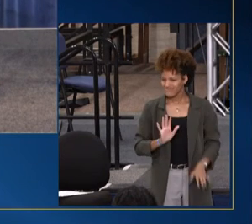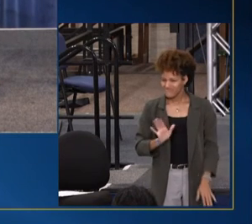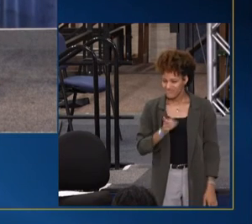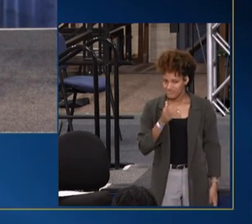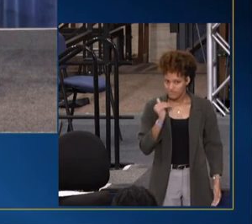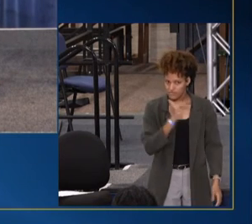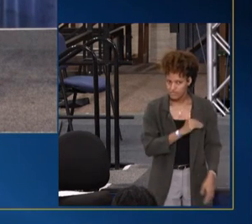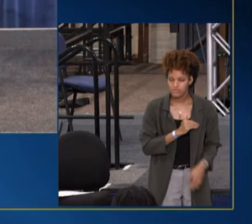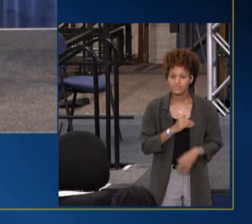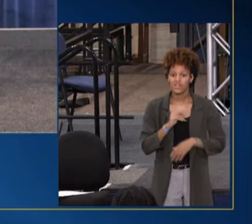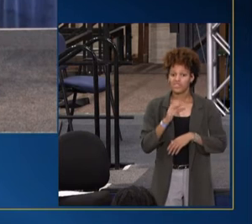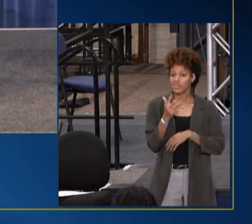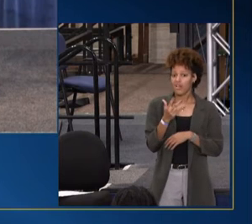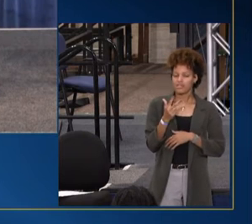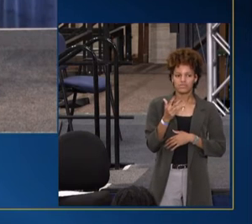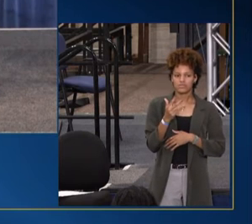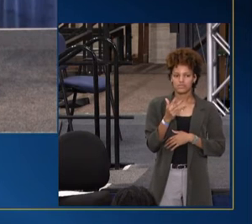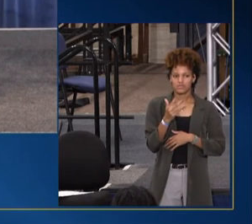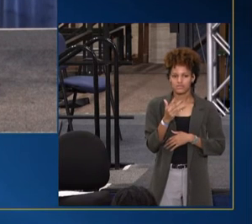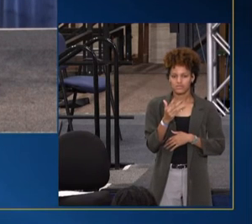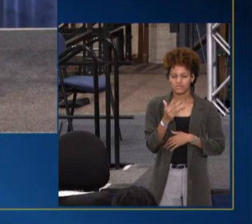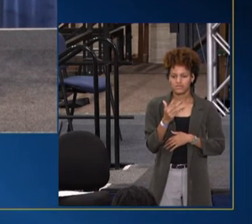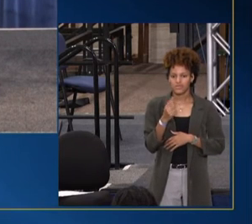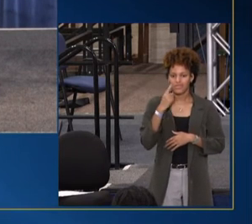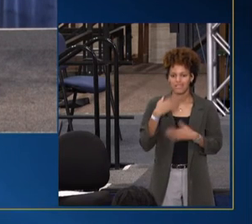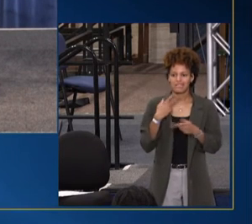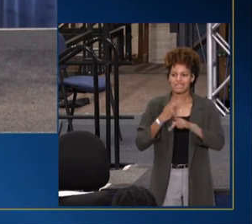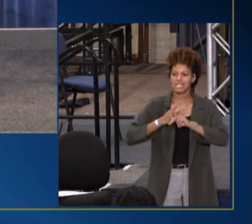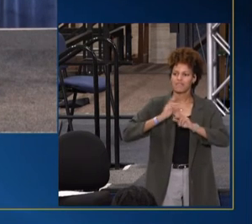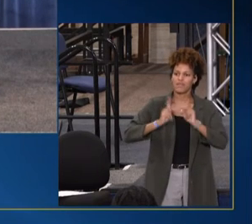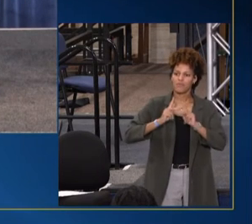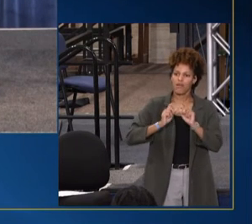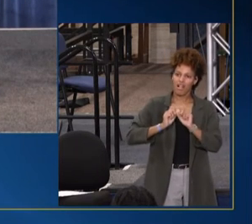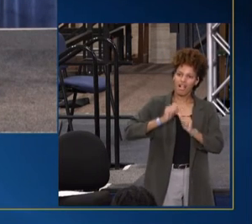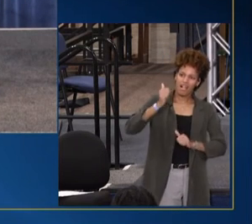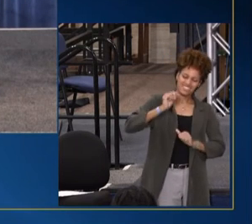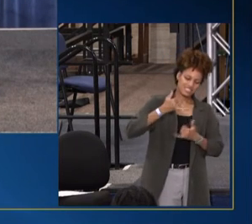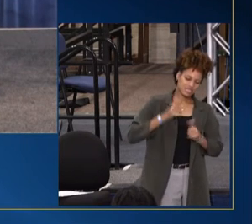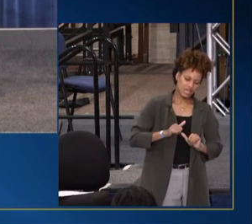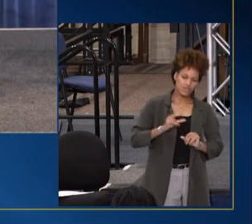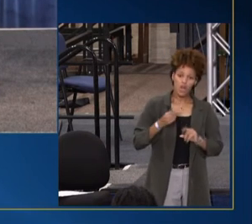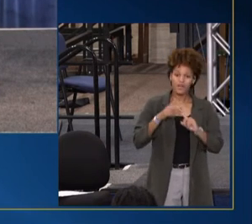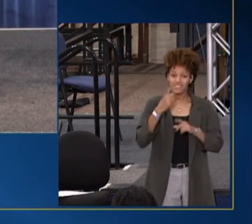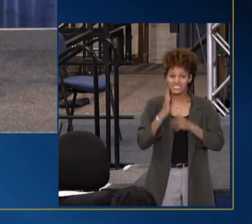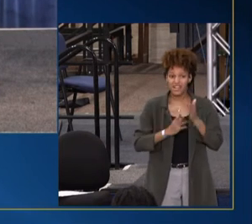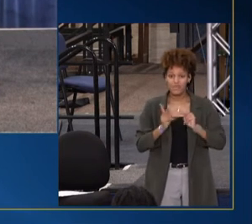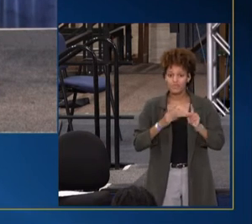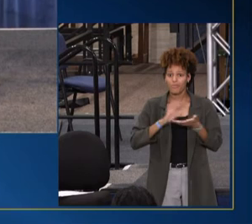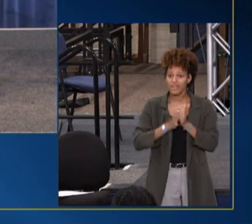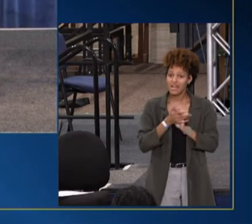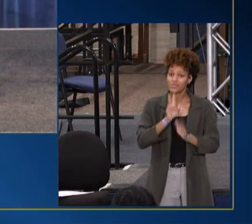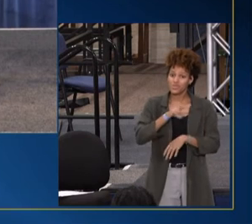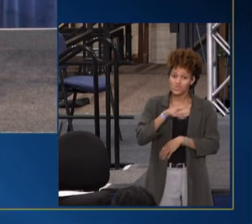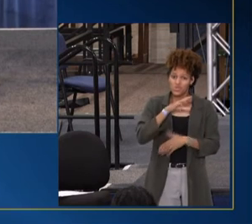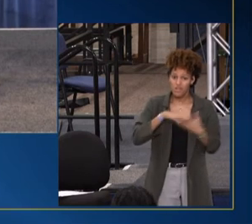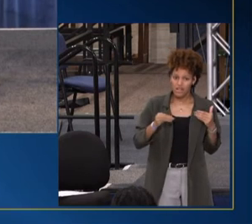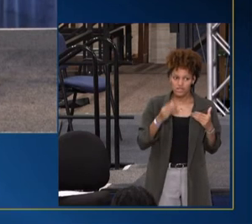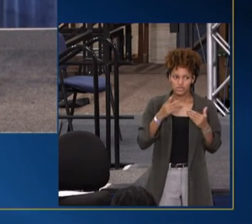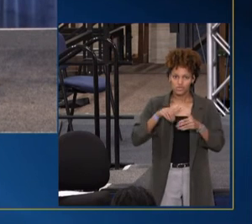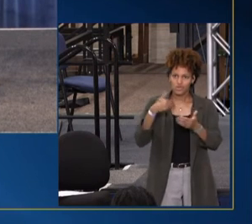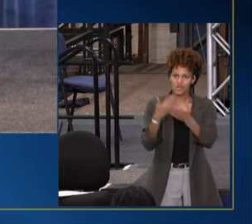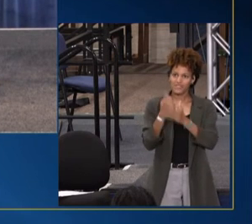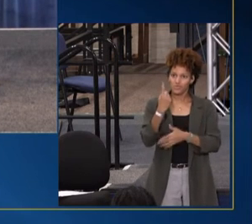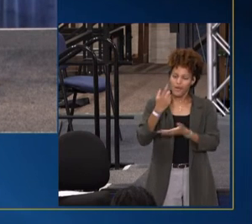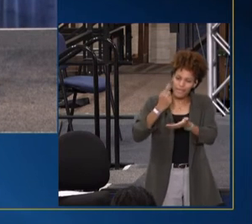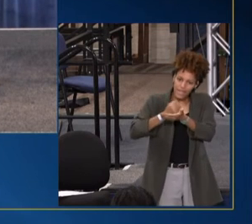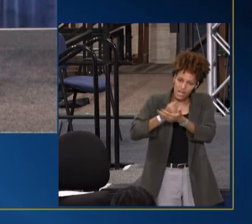That's not actually true, and not that $3 wouldn't be something that might keep folks away, but for some folks, that actually might be $22 just to go to this one